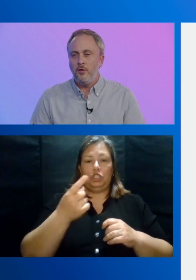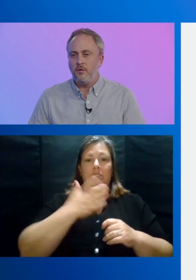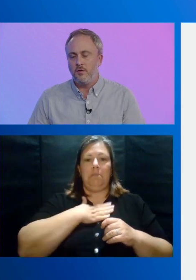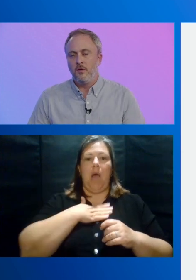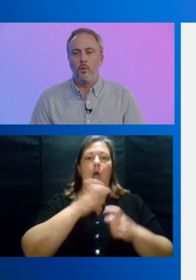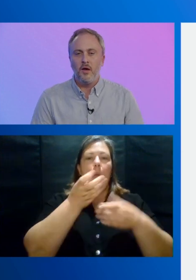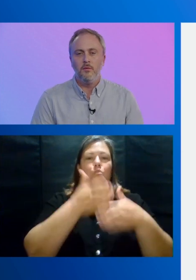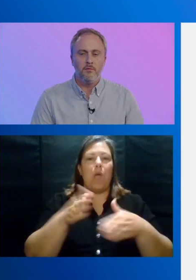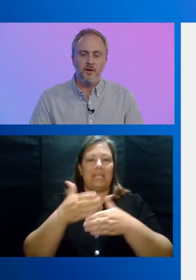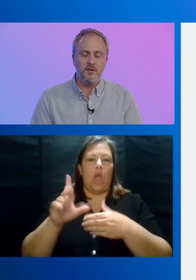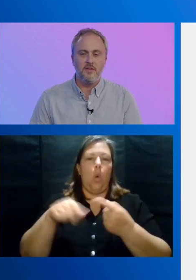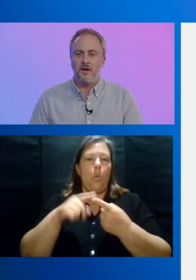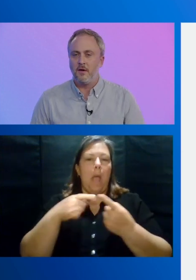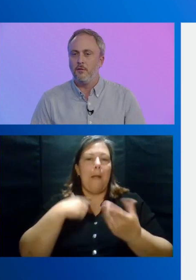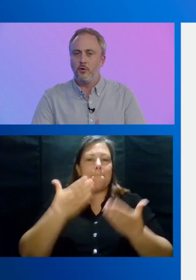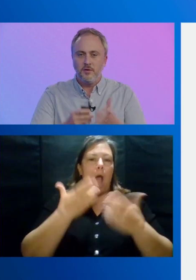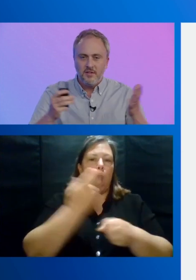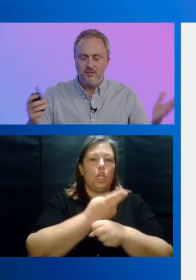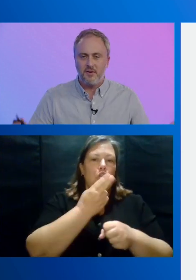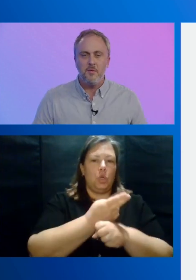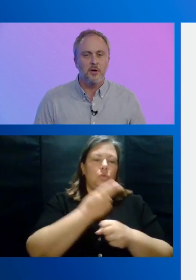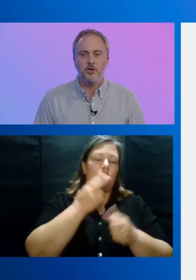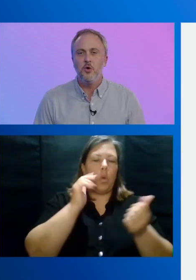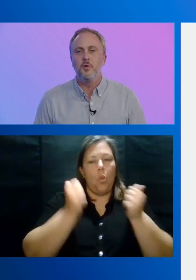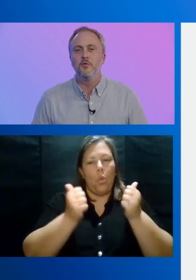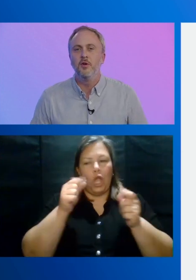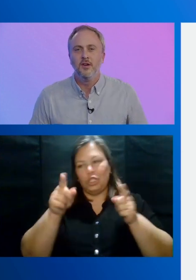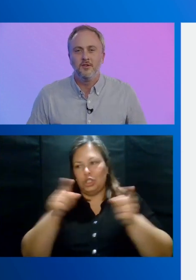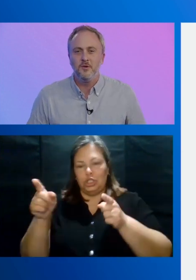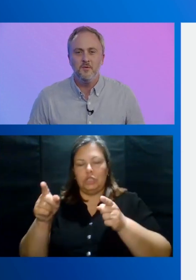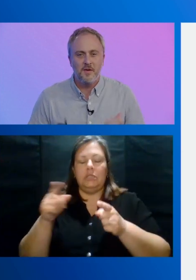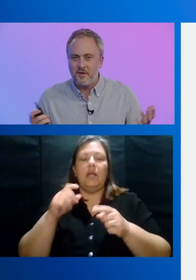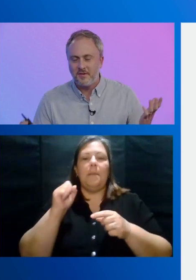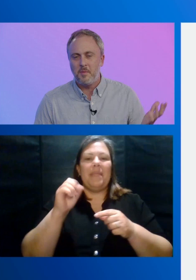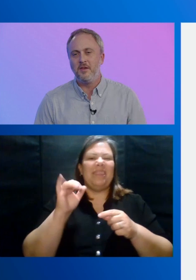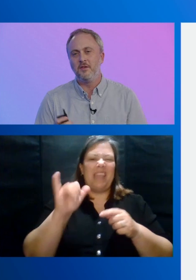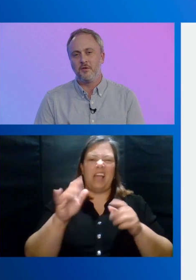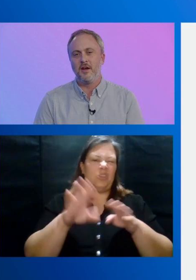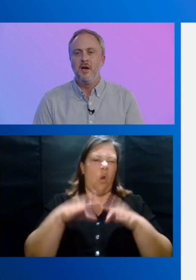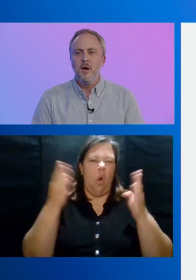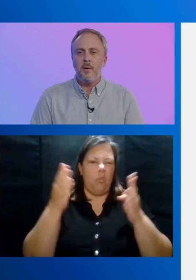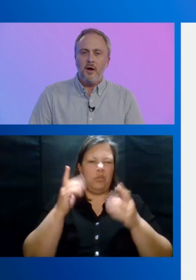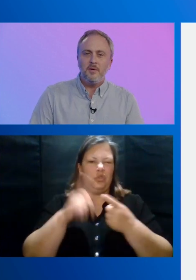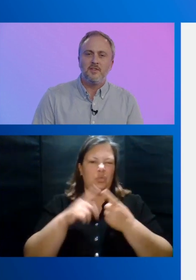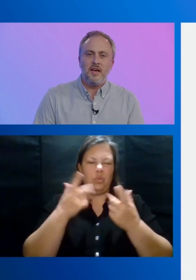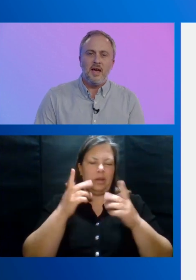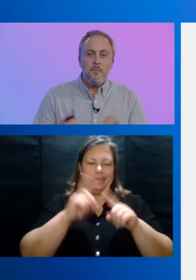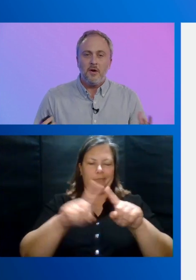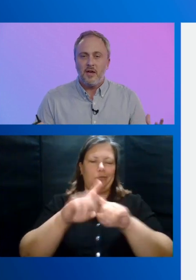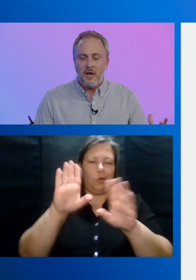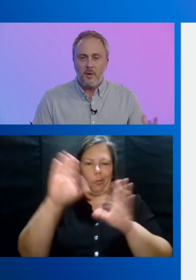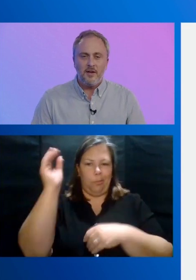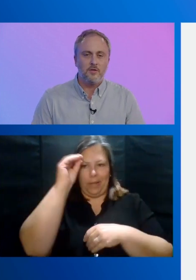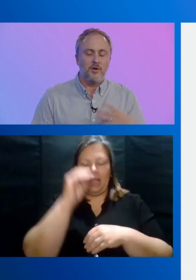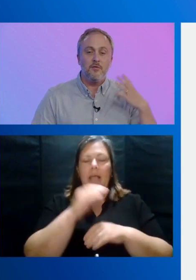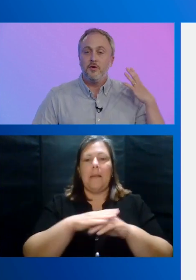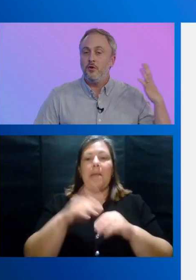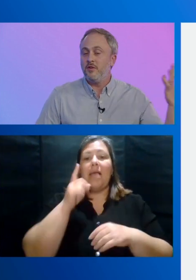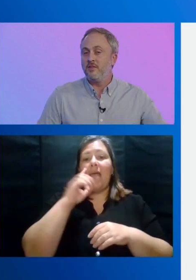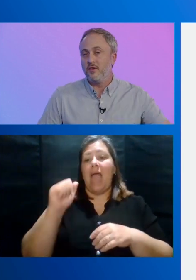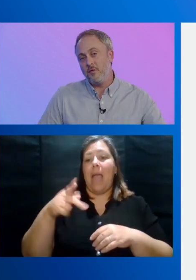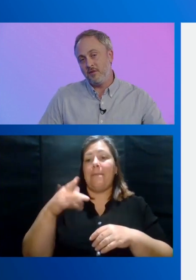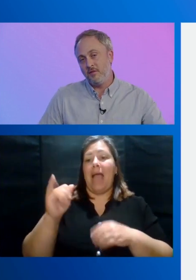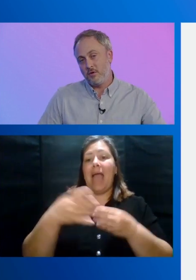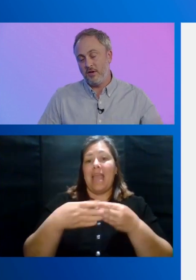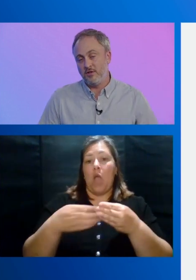might use one versus the other. Of course, this is very much open to various opinions, right? But I would say API Gateway is great for